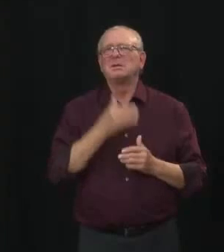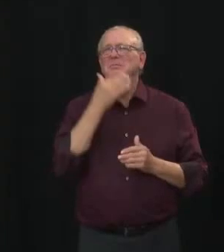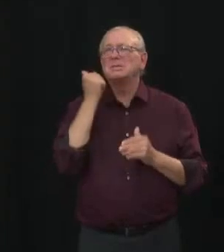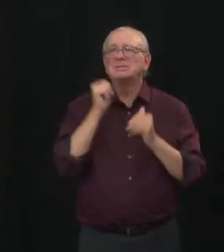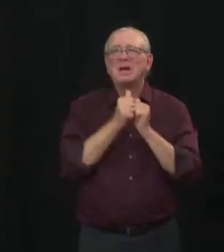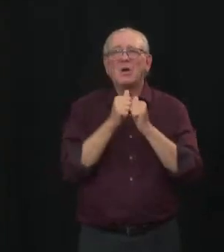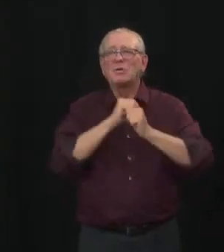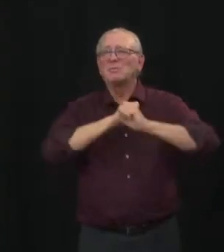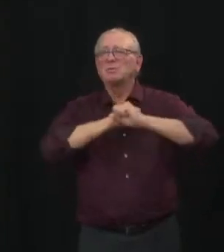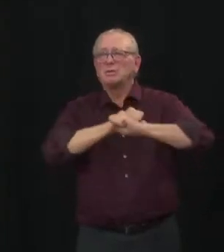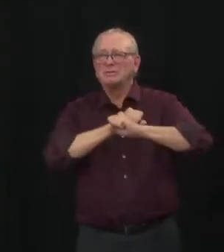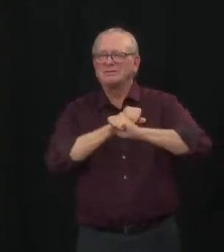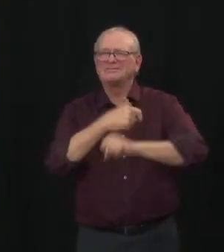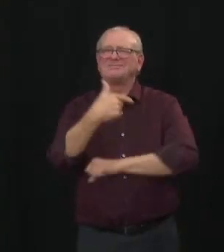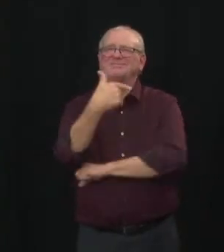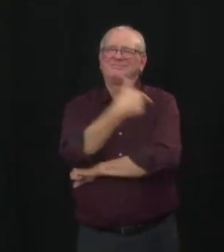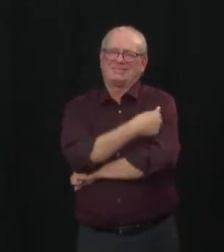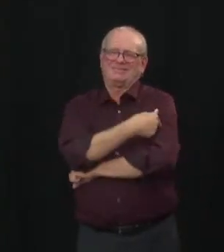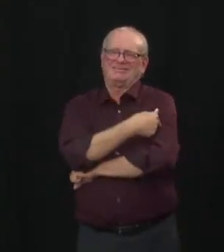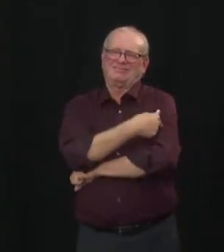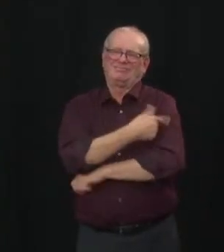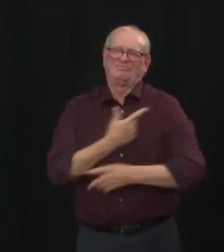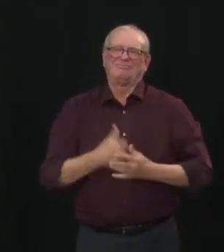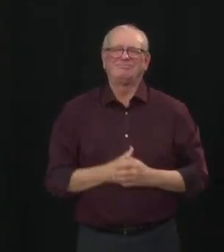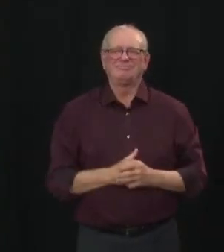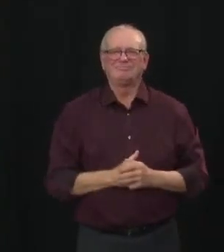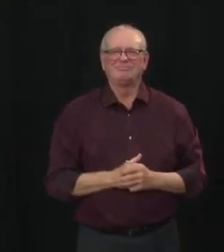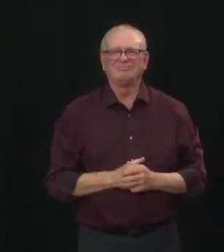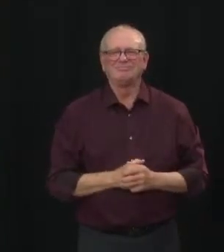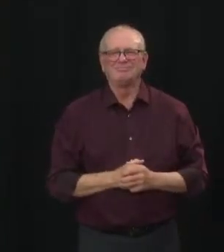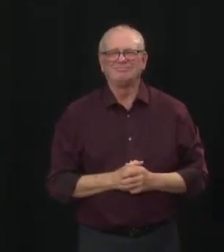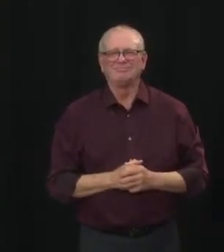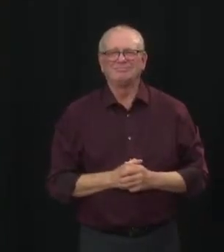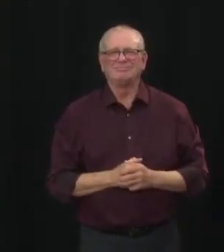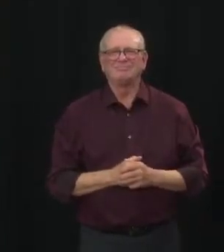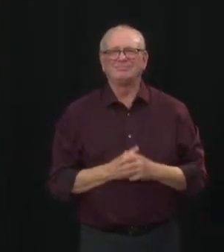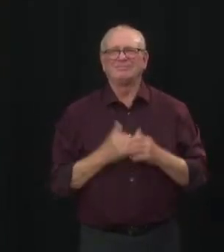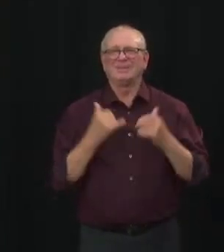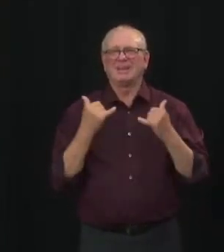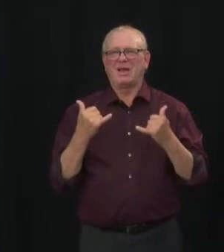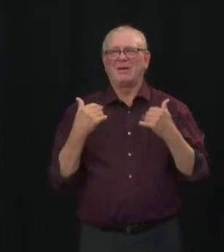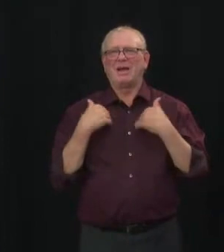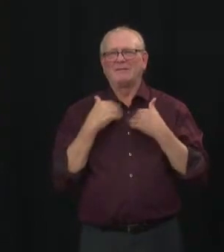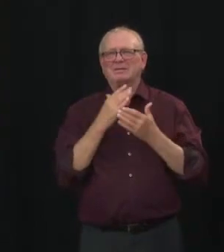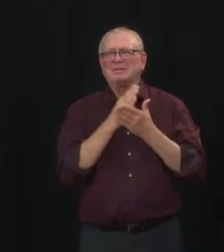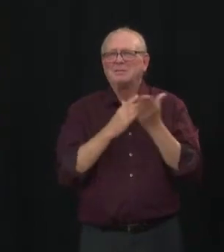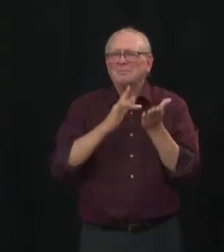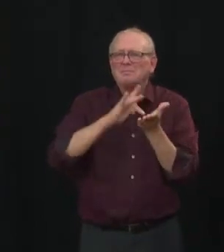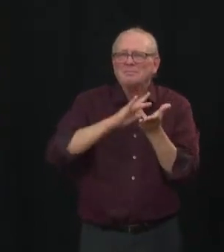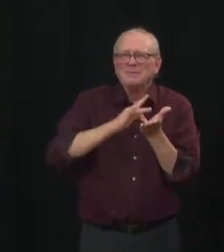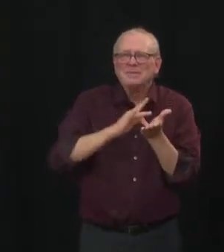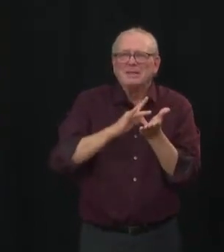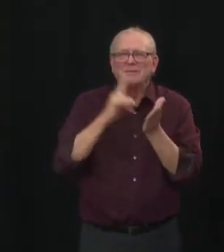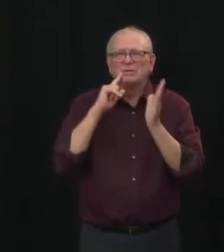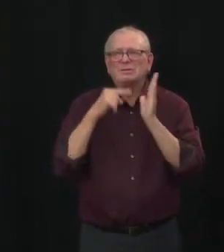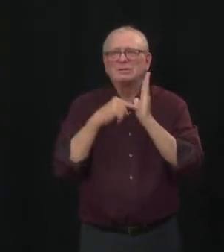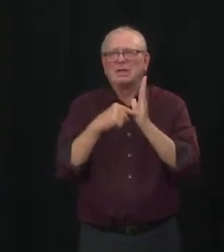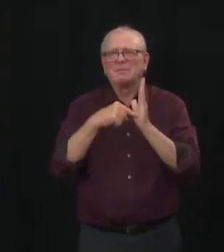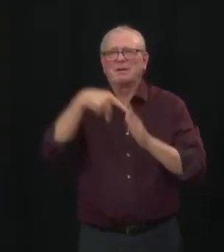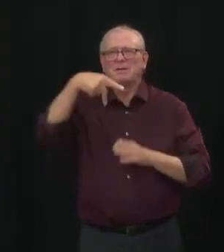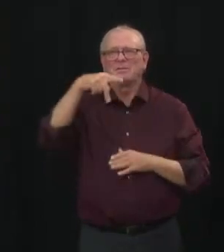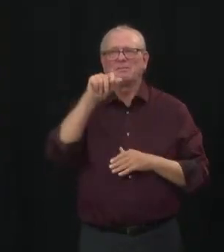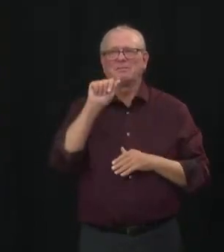getting seriously ill from COVID. We also have treatments available, including Paxlovid. And as of Monday,